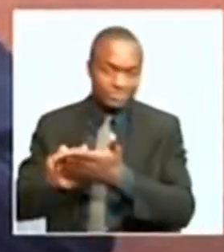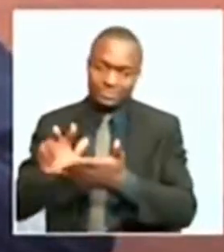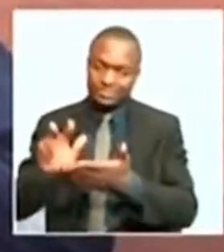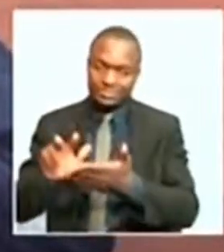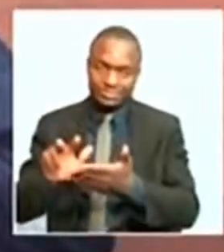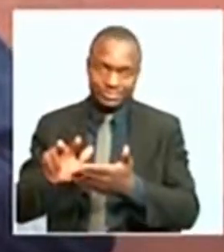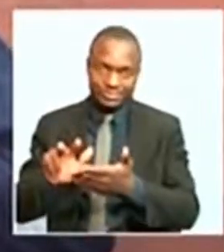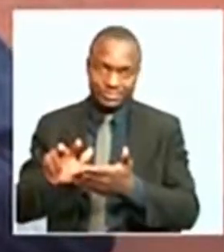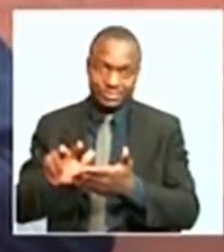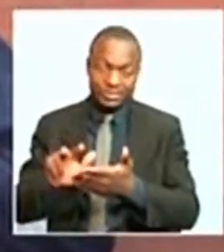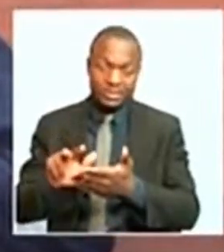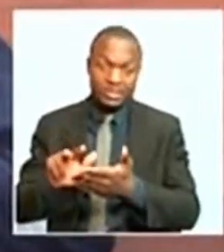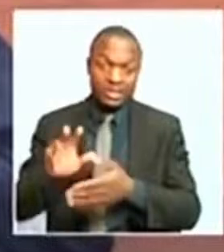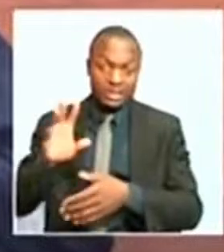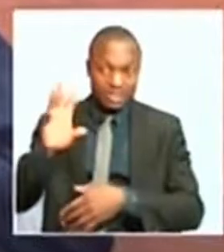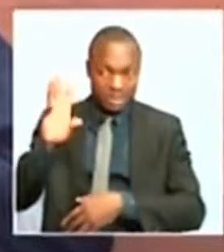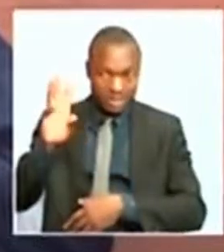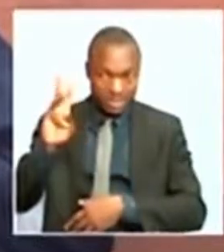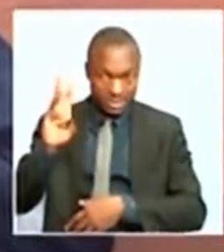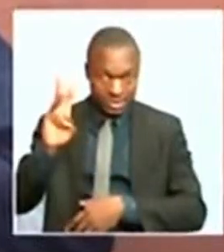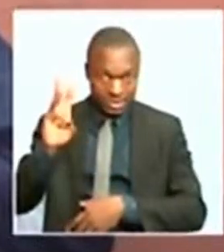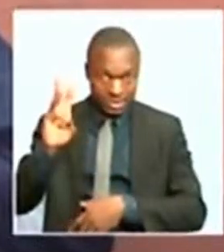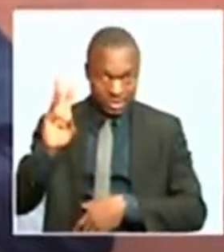treaty. Then 35